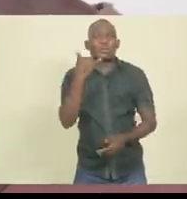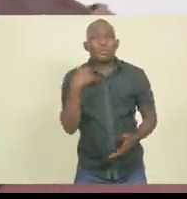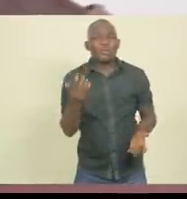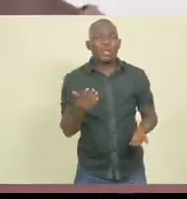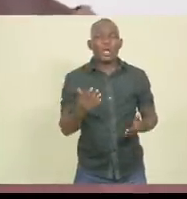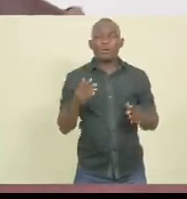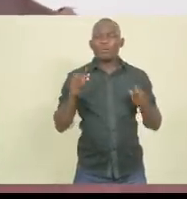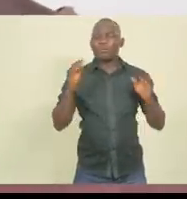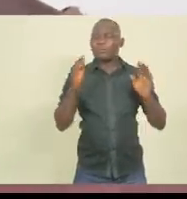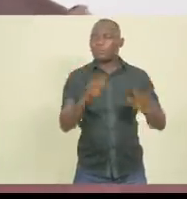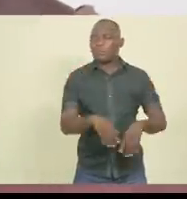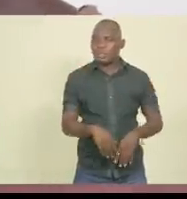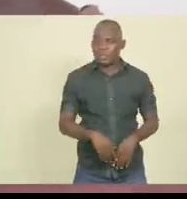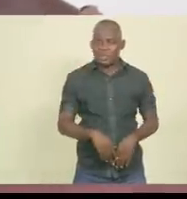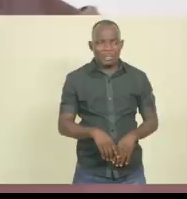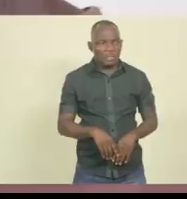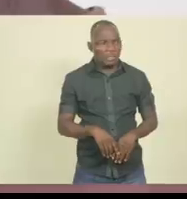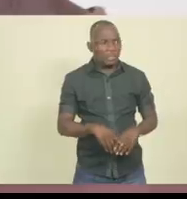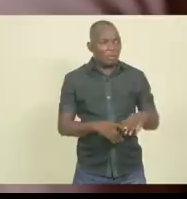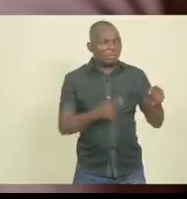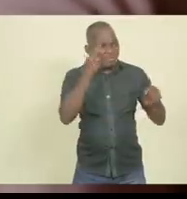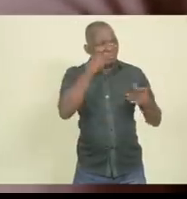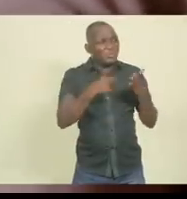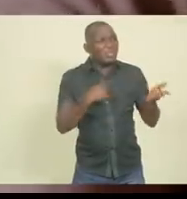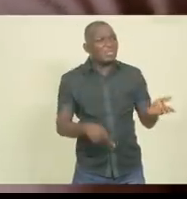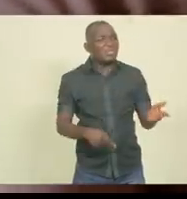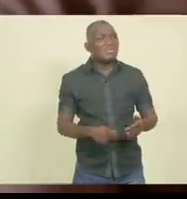Wow. That's where you placed me?